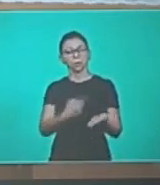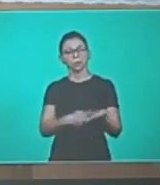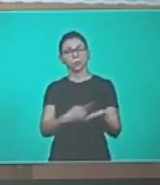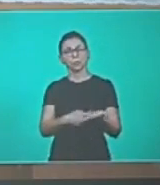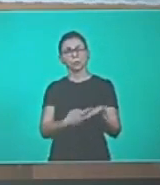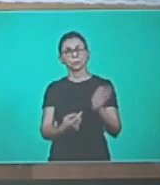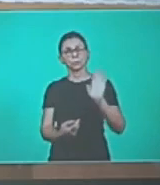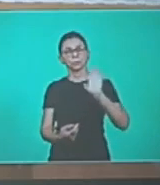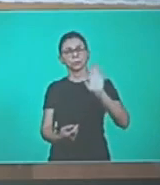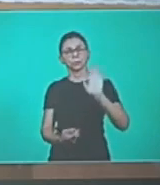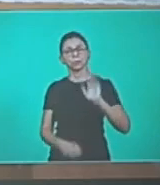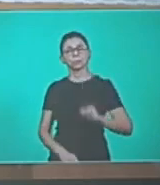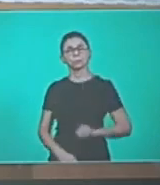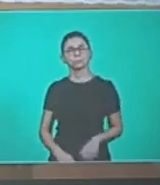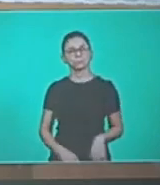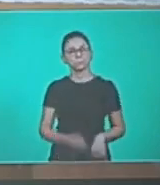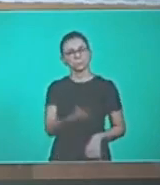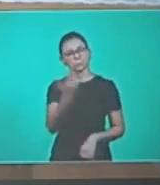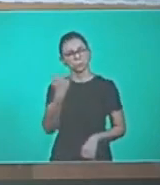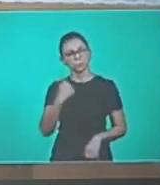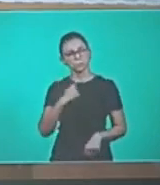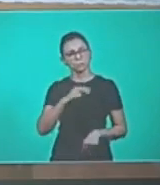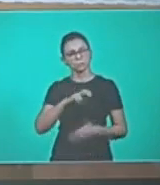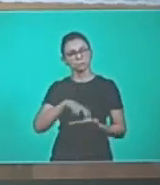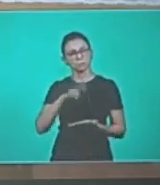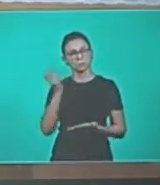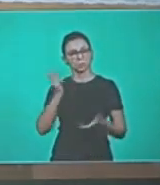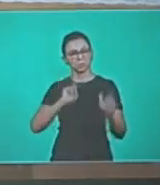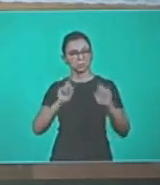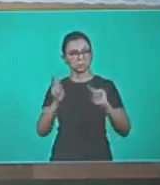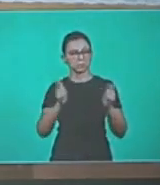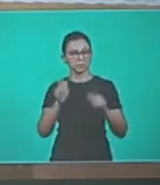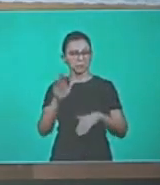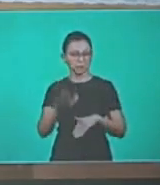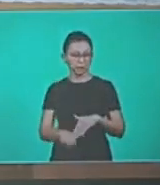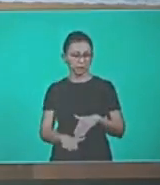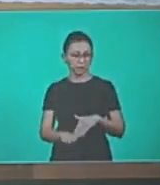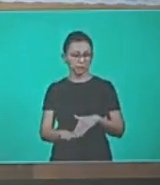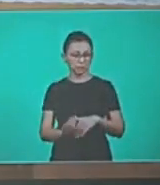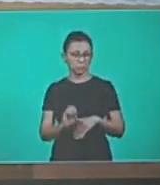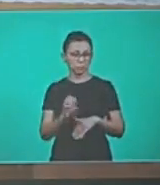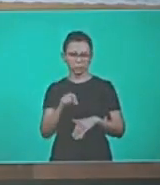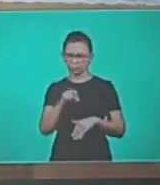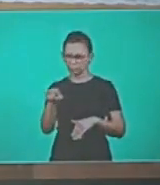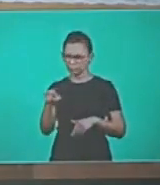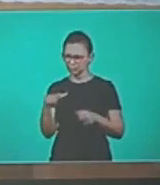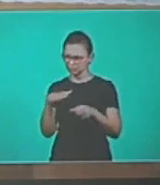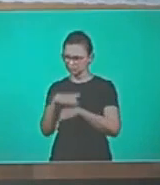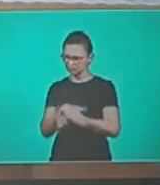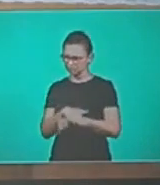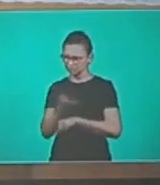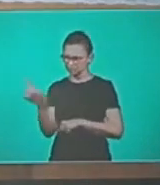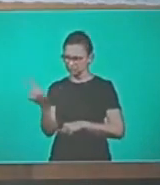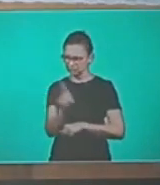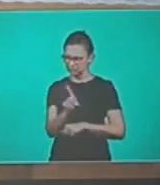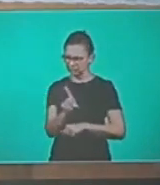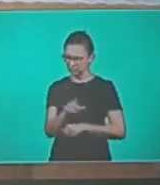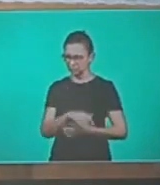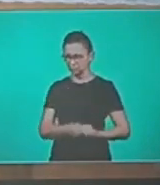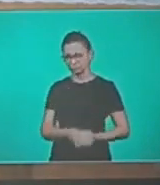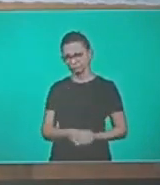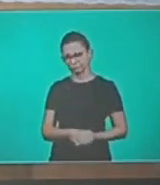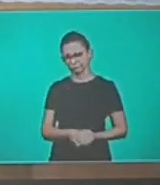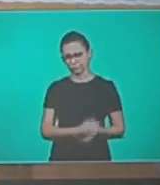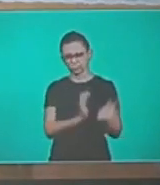not. So whoever was called in the morning, by the noon, and in the afternoon, so there's